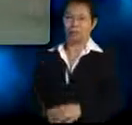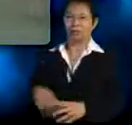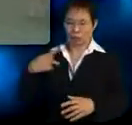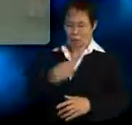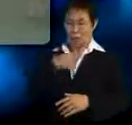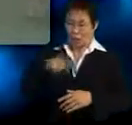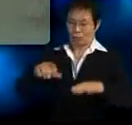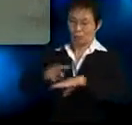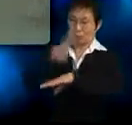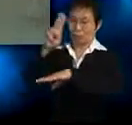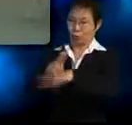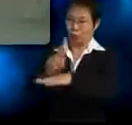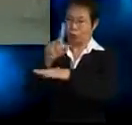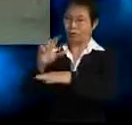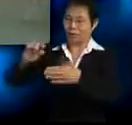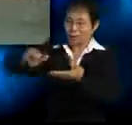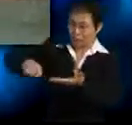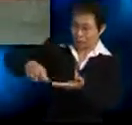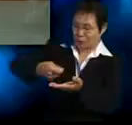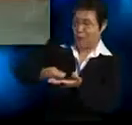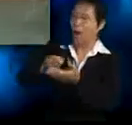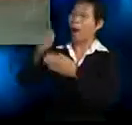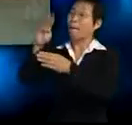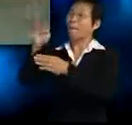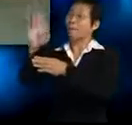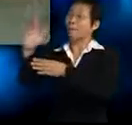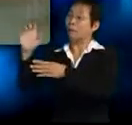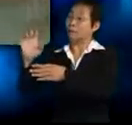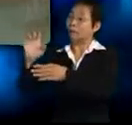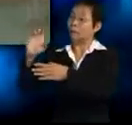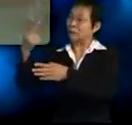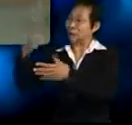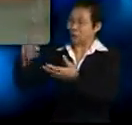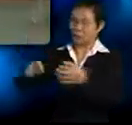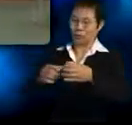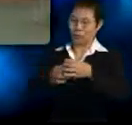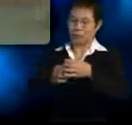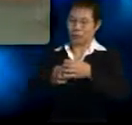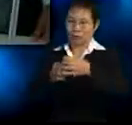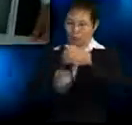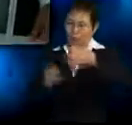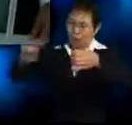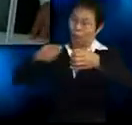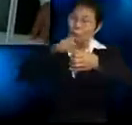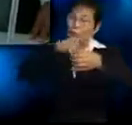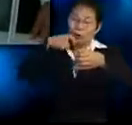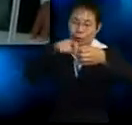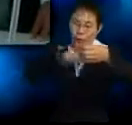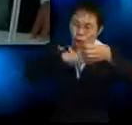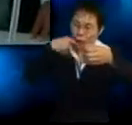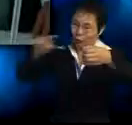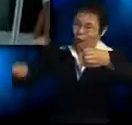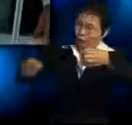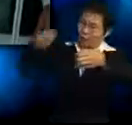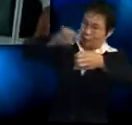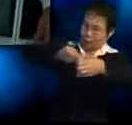We have to use 1 spatula of marble chips. Put it inside a dry boiling tube and